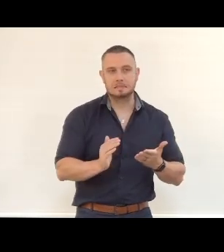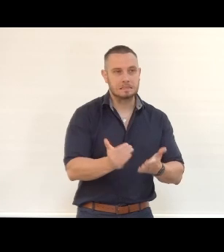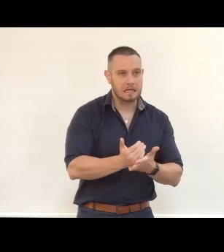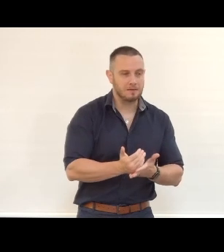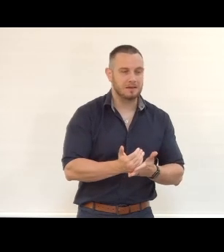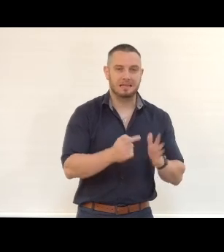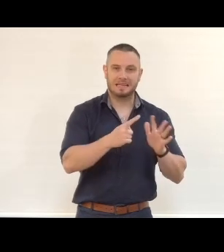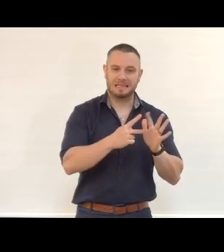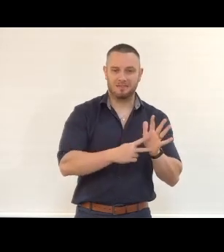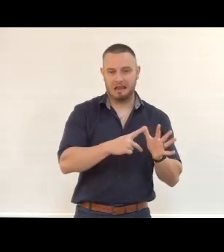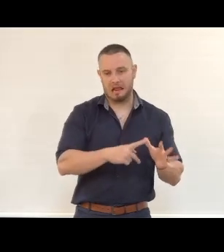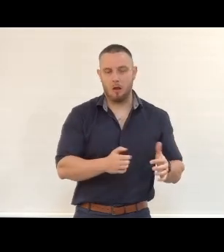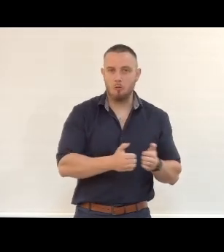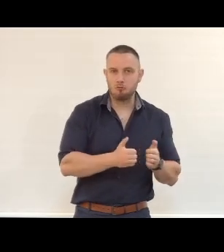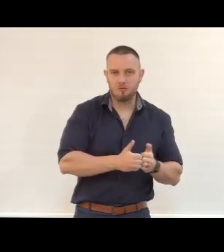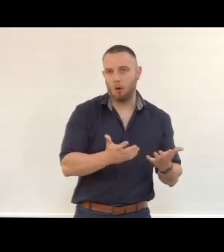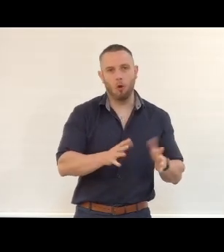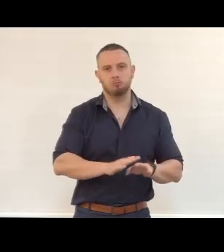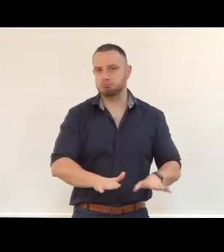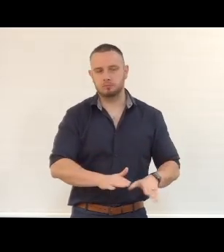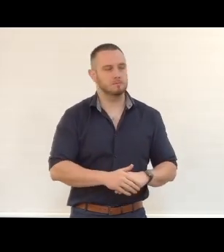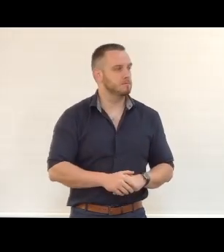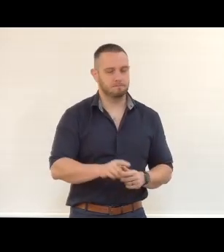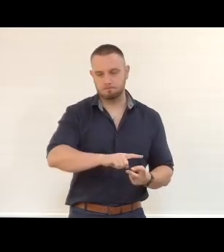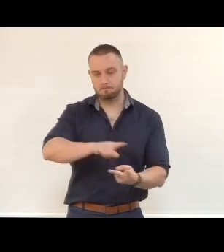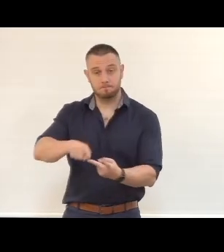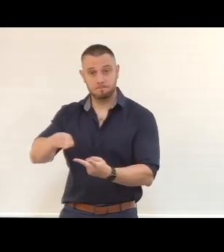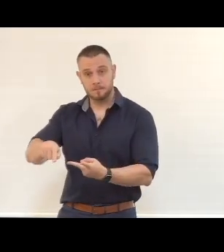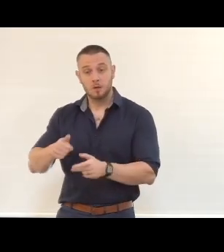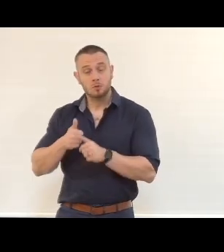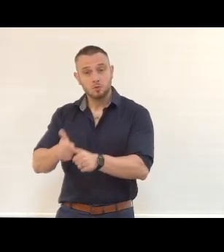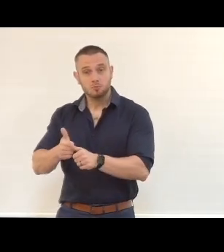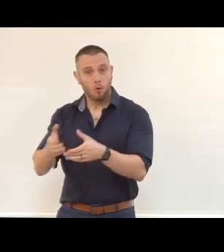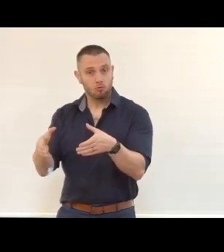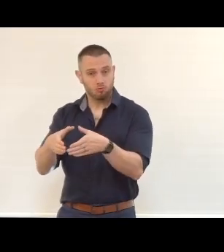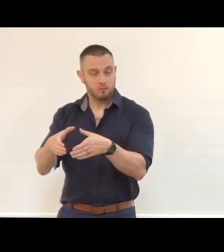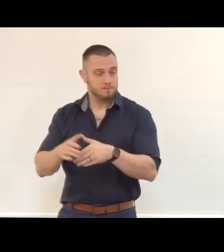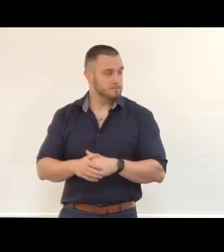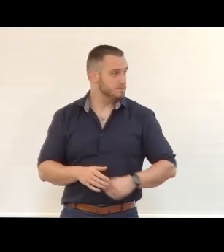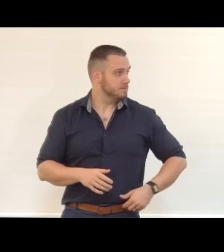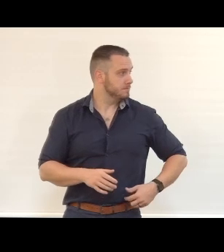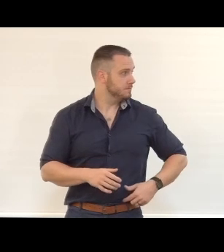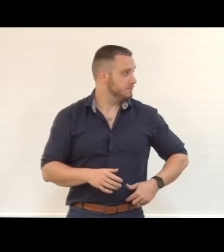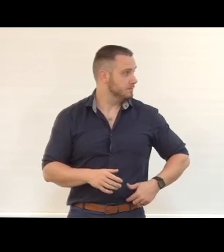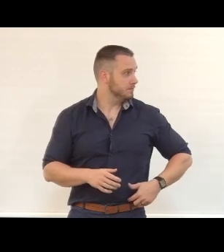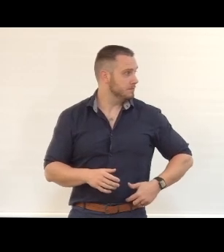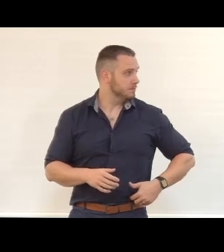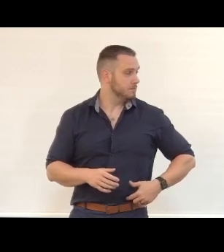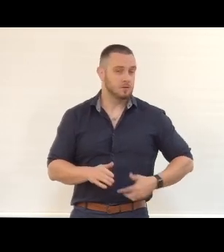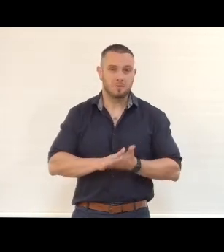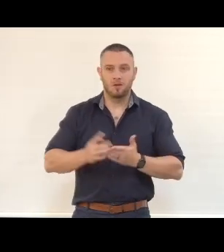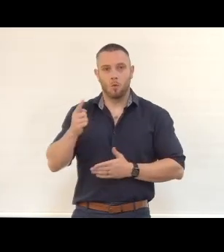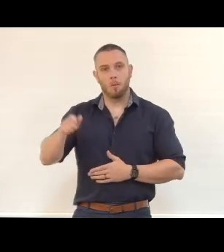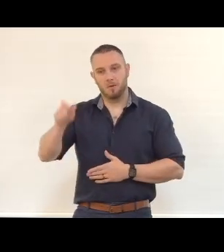giving the EVA approvals or disapprovals. And then there was also a support crew. So there's always at least 1 person